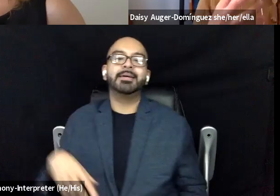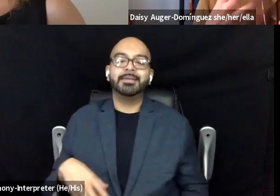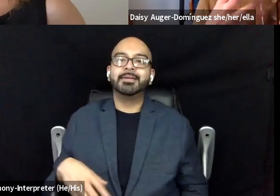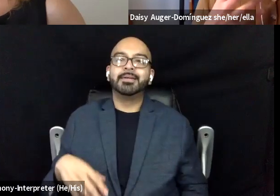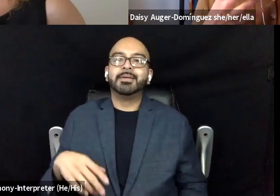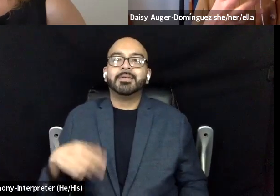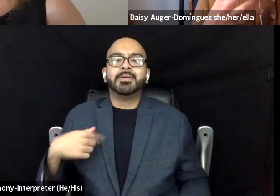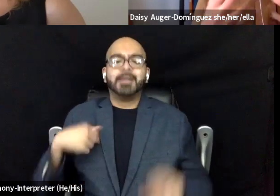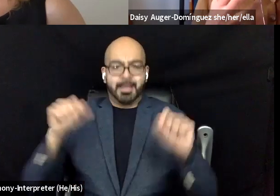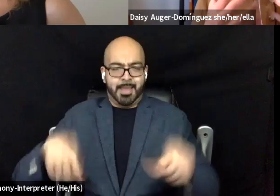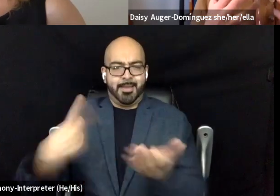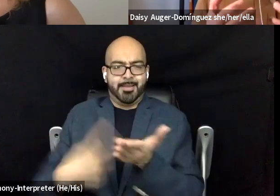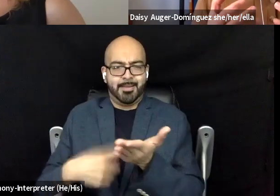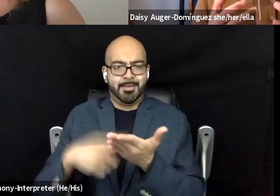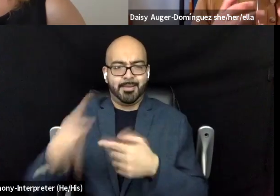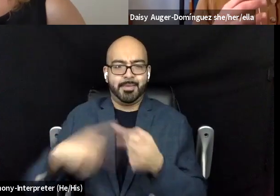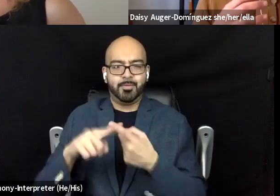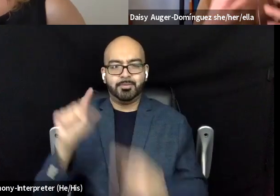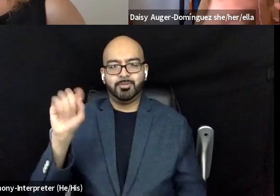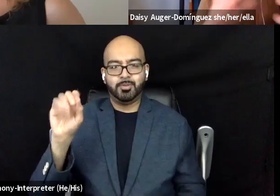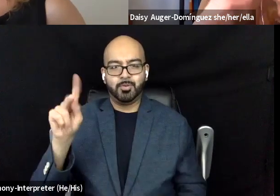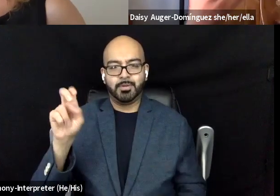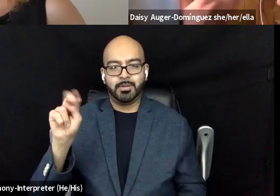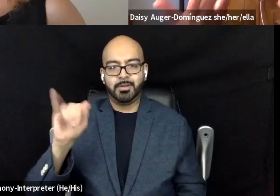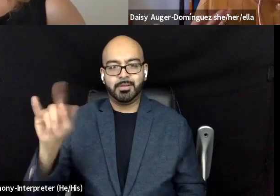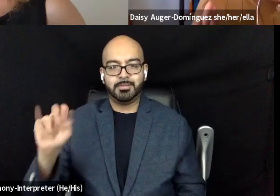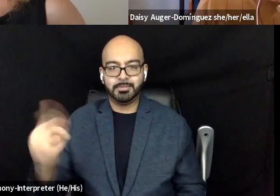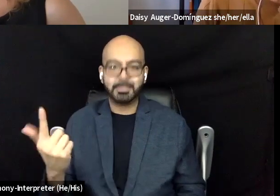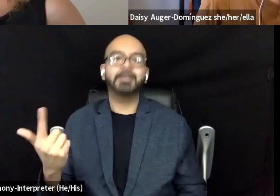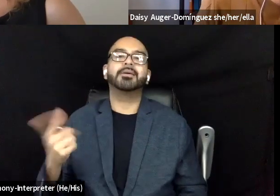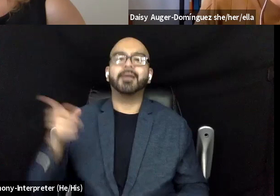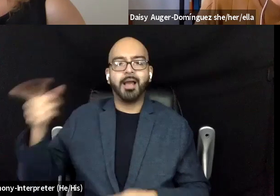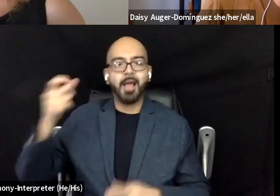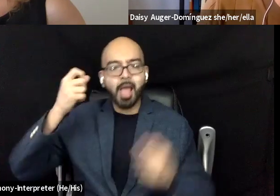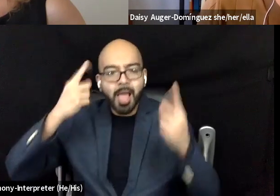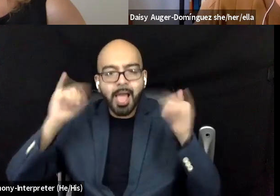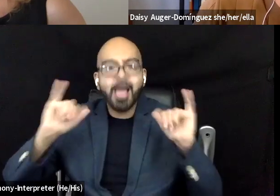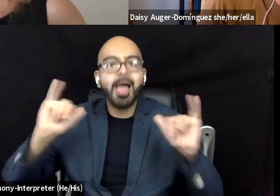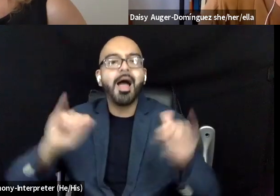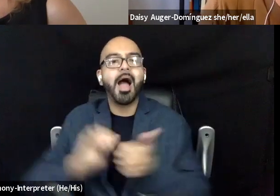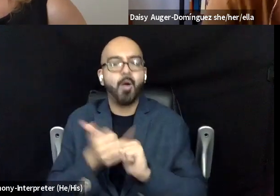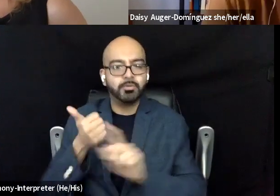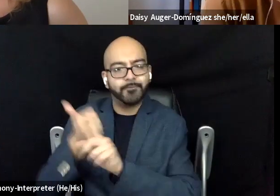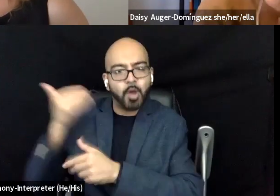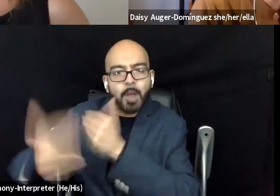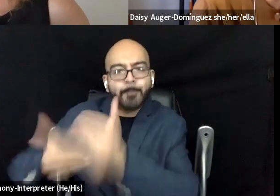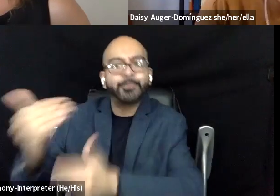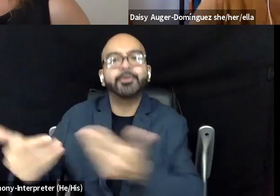a way that that she could understand and that would hopefully change the way that she operates going forward. And